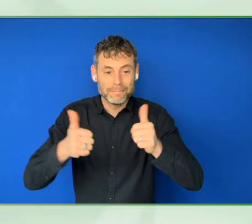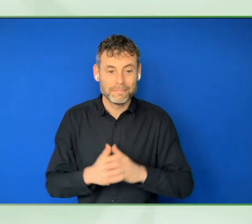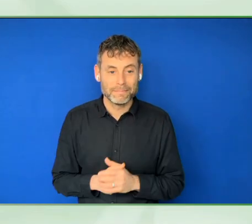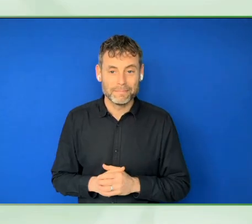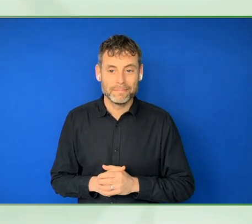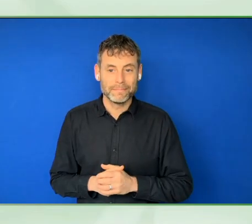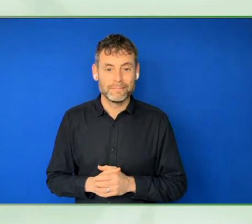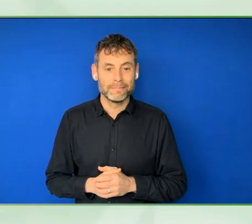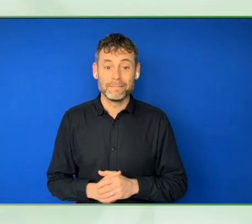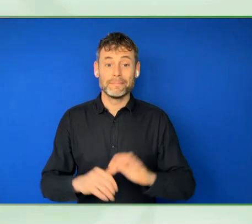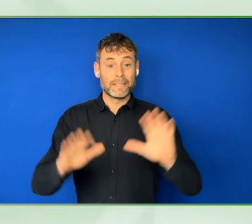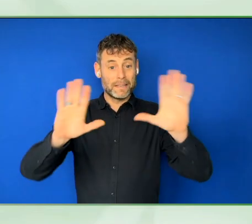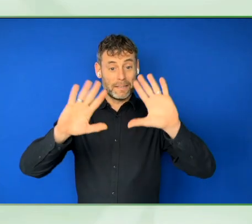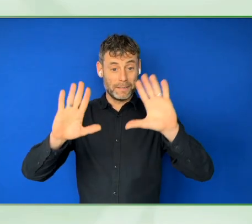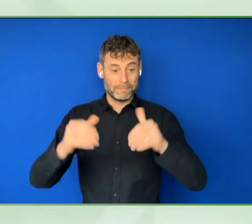Hello, hello.